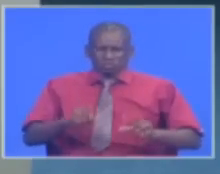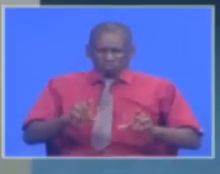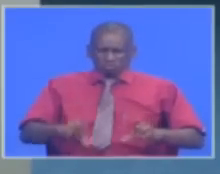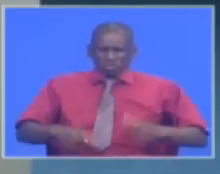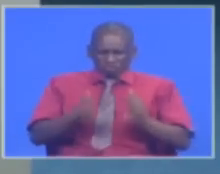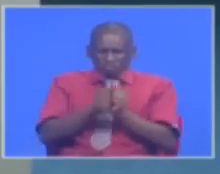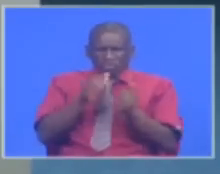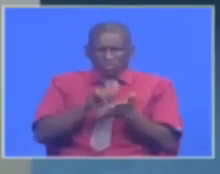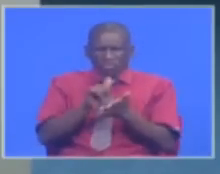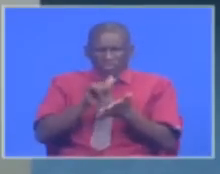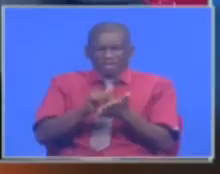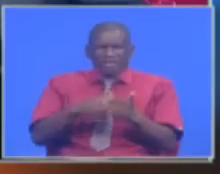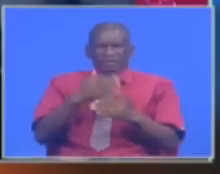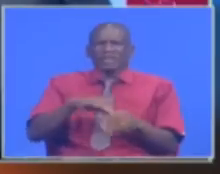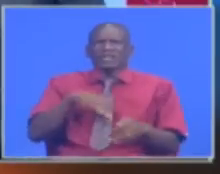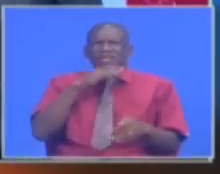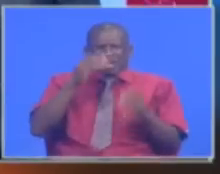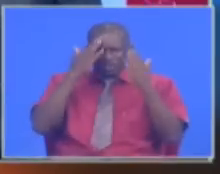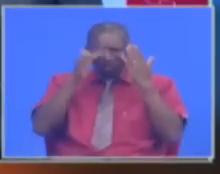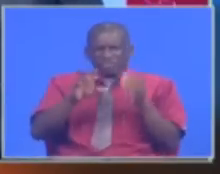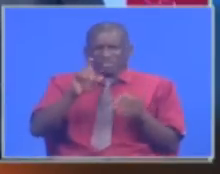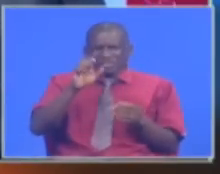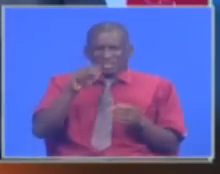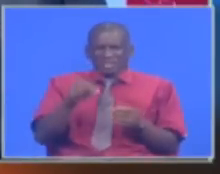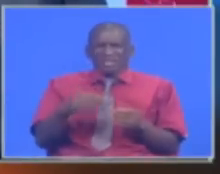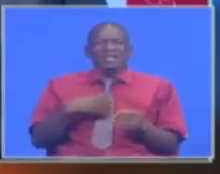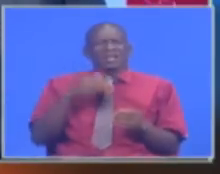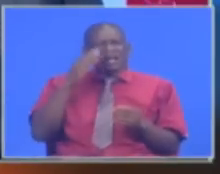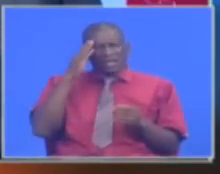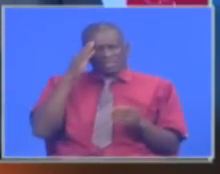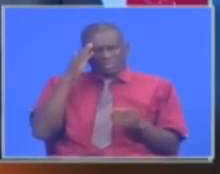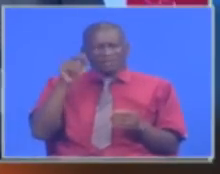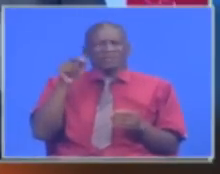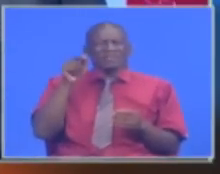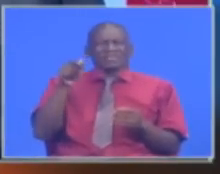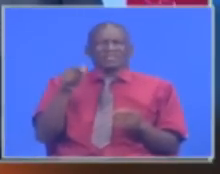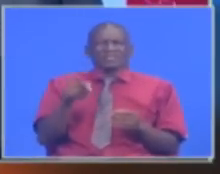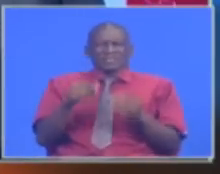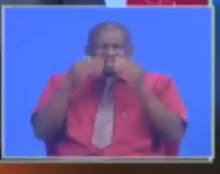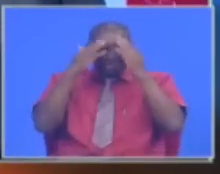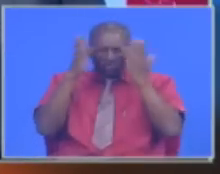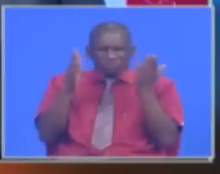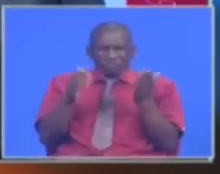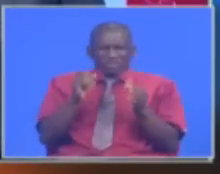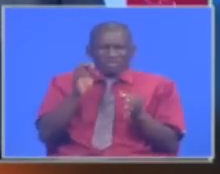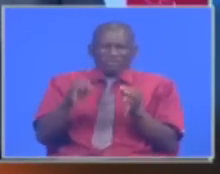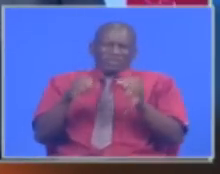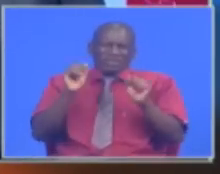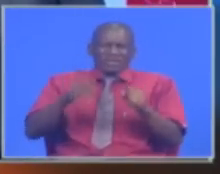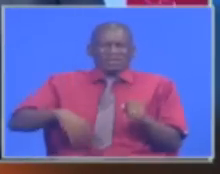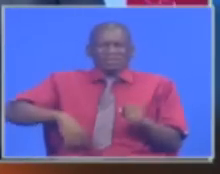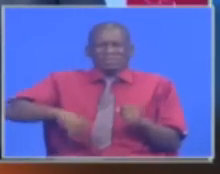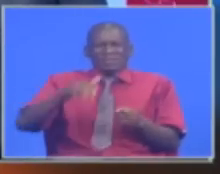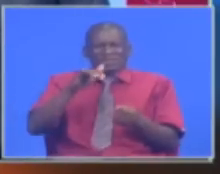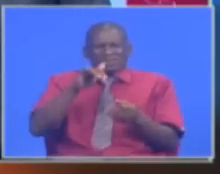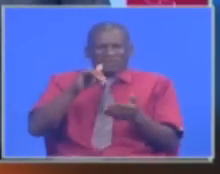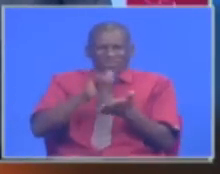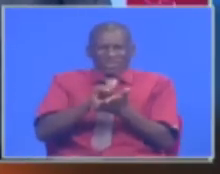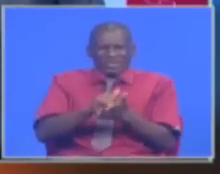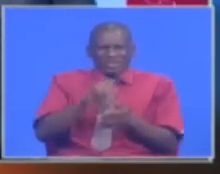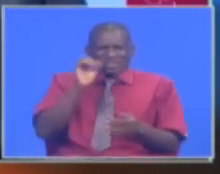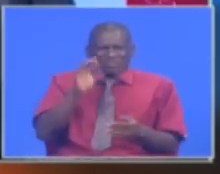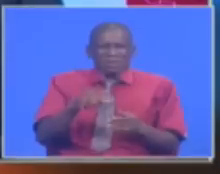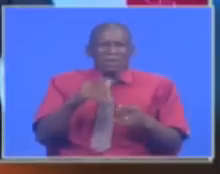you, Dan Mwangi. Well, I think it's quite, I don't know that it's in my range, just to say that, to start that.